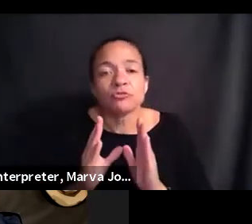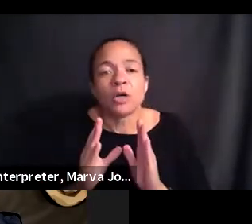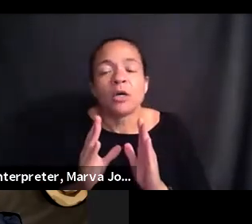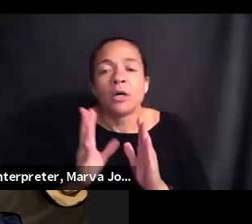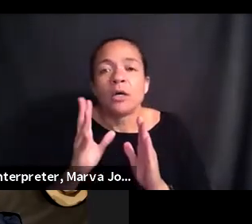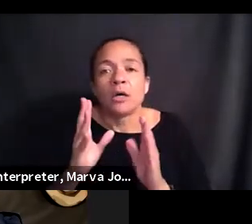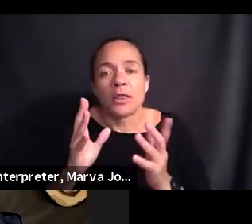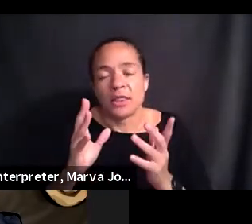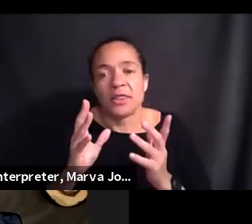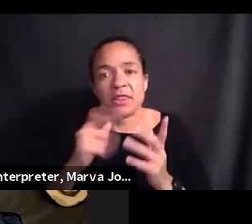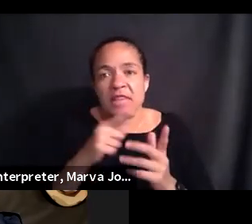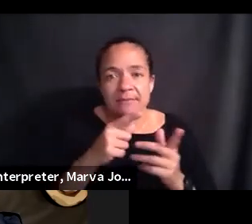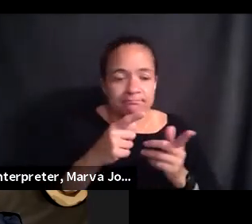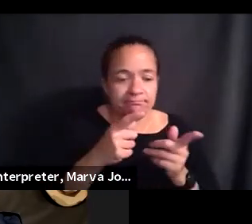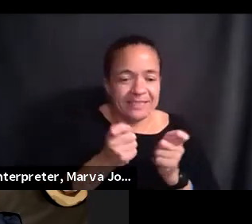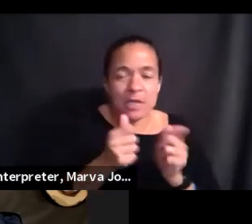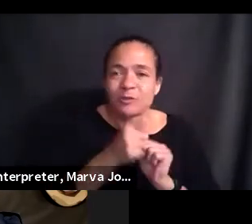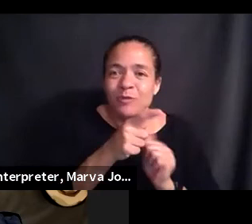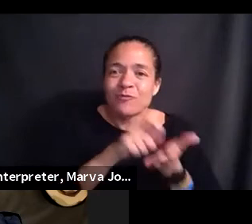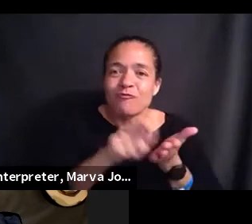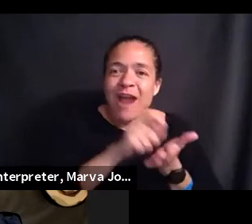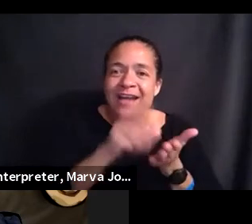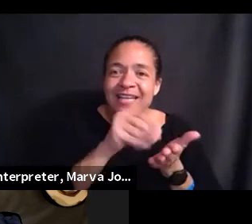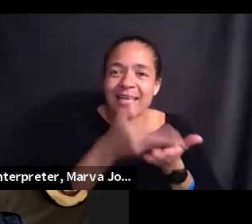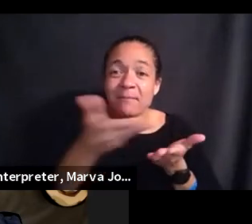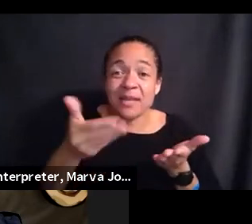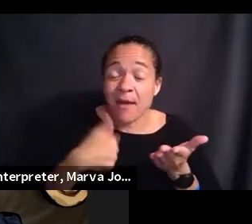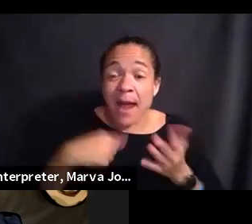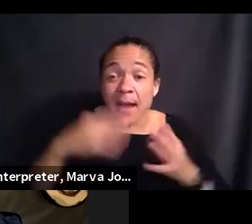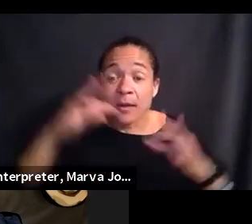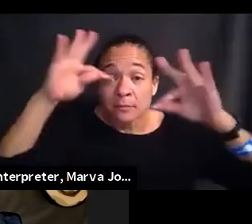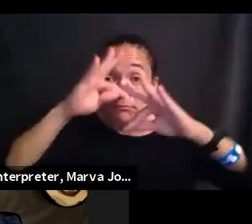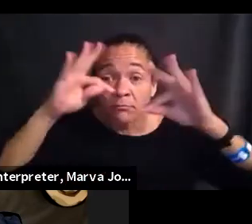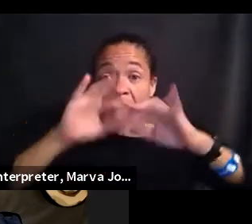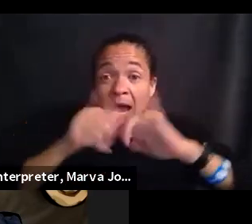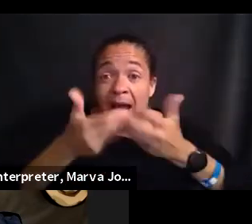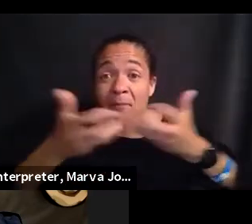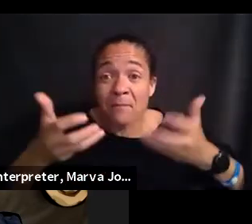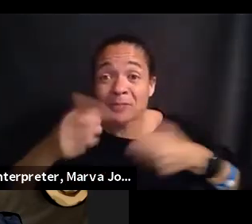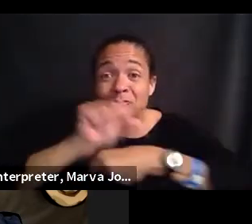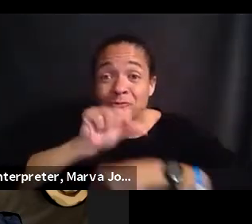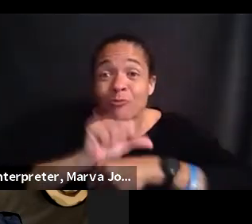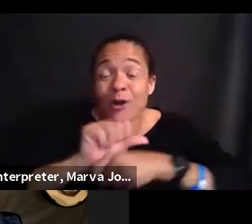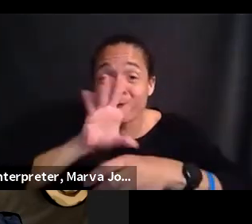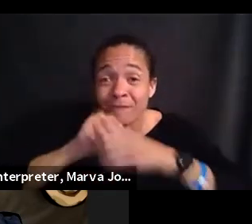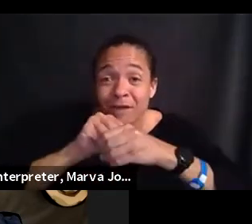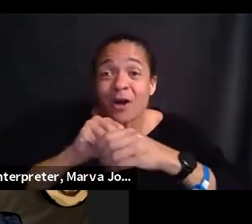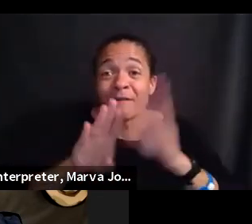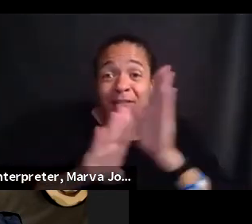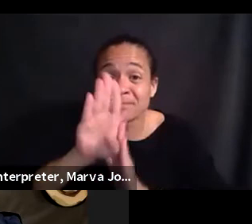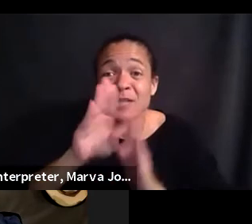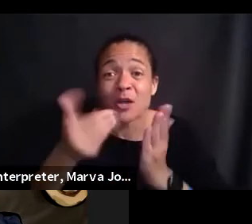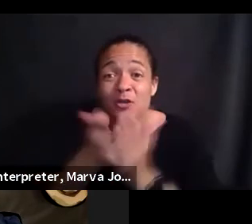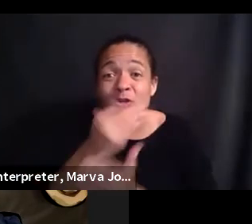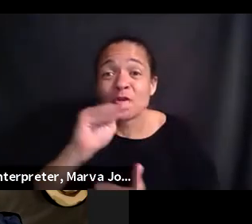of writing and materials. I had no idea the work and time that it goes into creating that new microsite